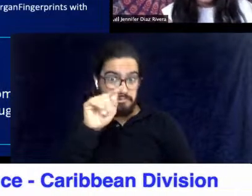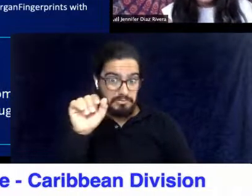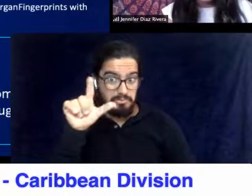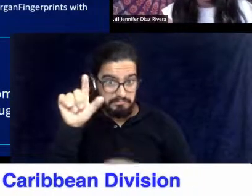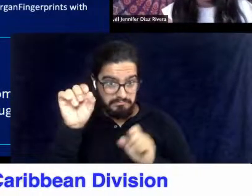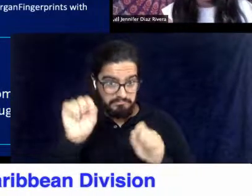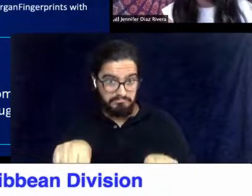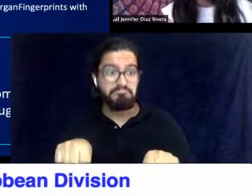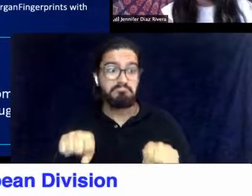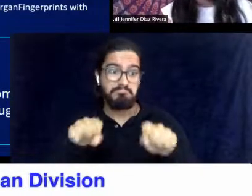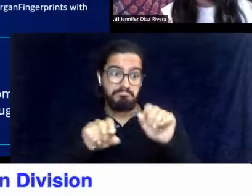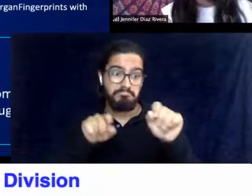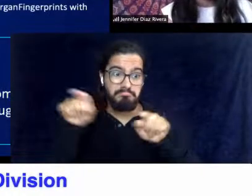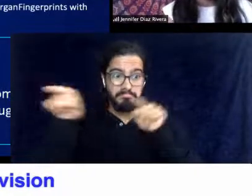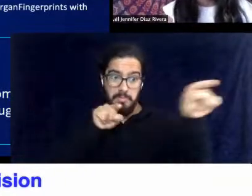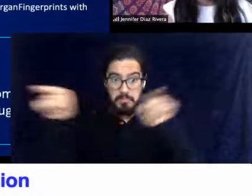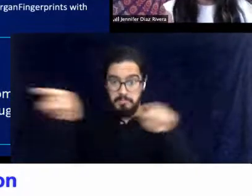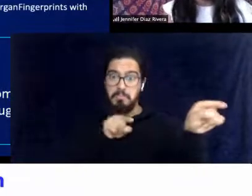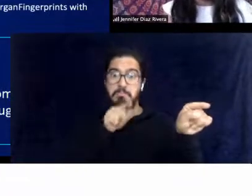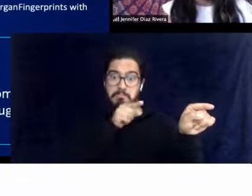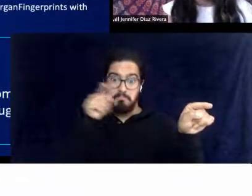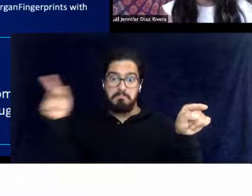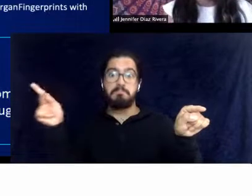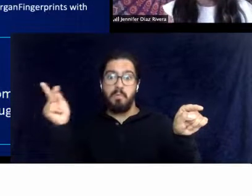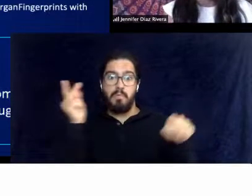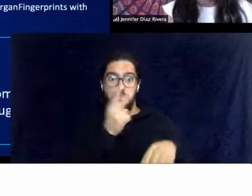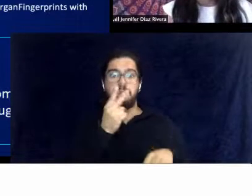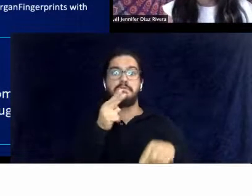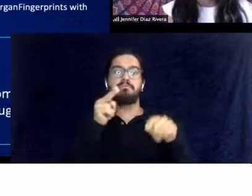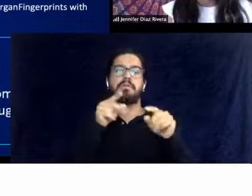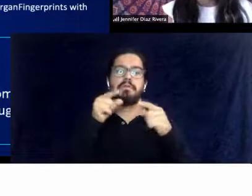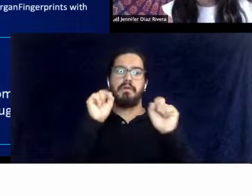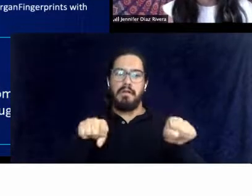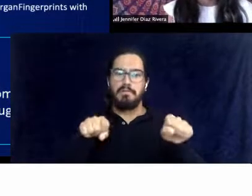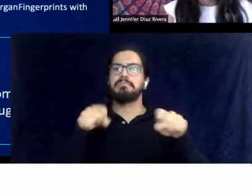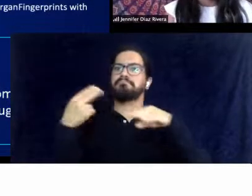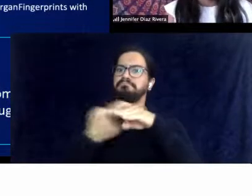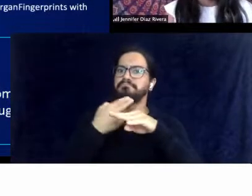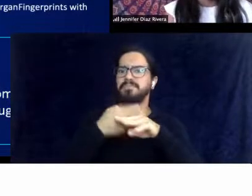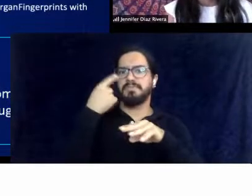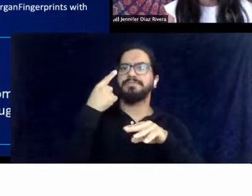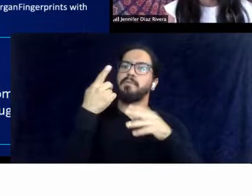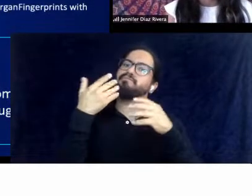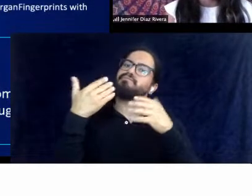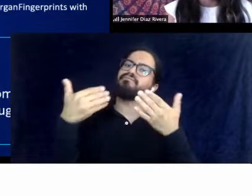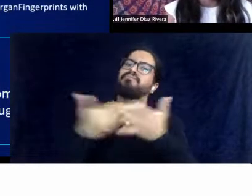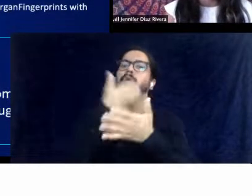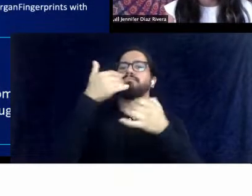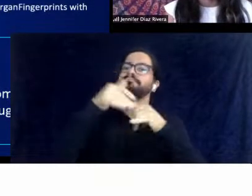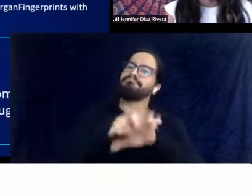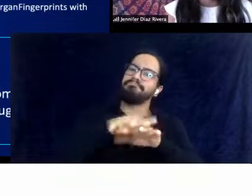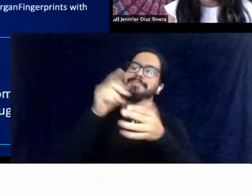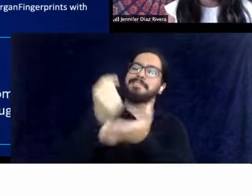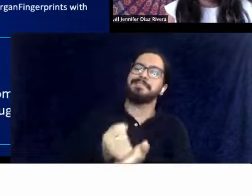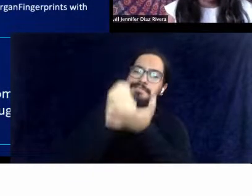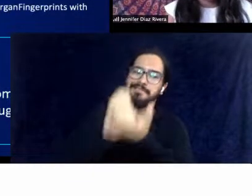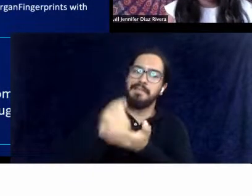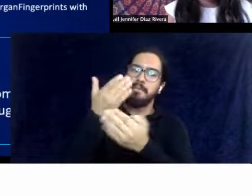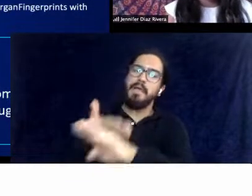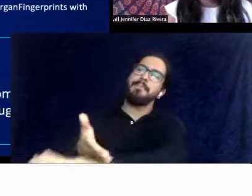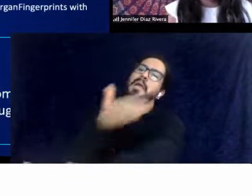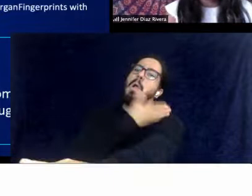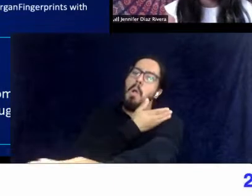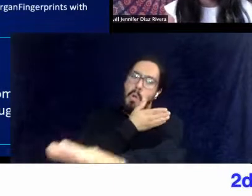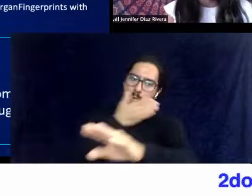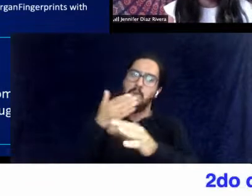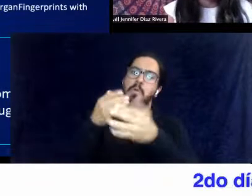to predict synergistic drug combinations, resulting in new combinatorial therapy and improved treatment for drug-resistant diseases in the